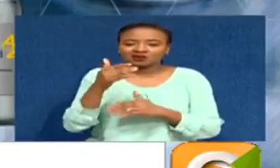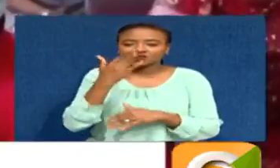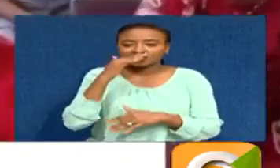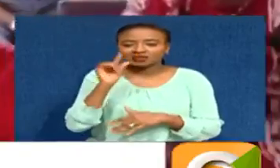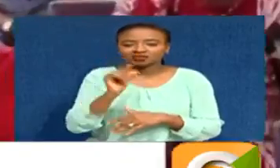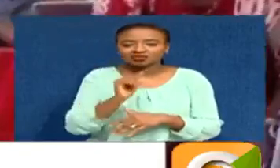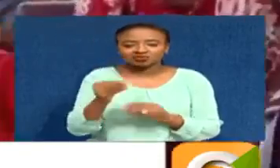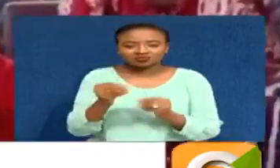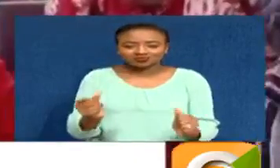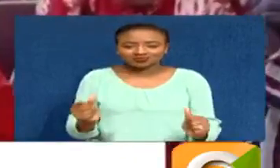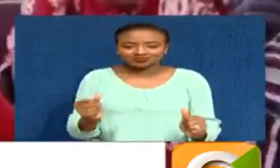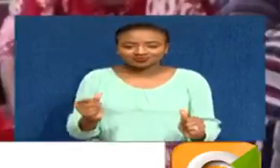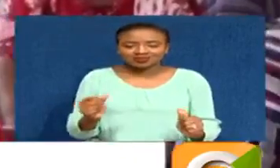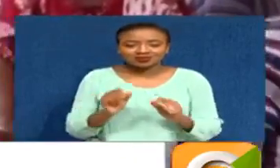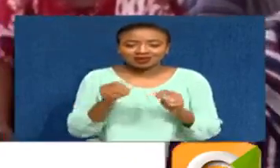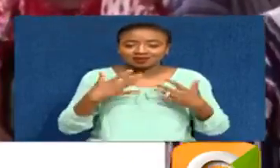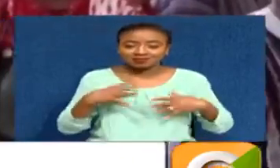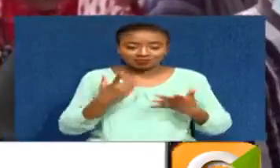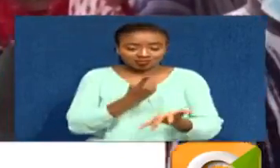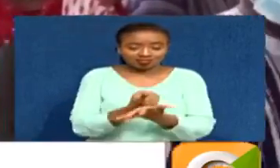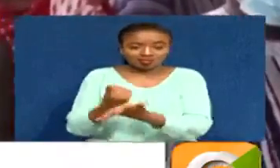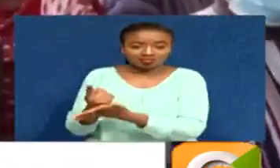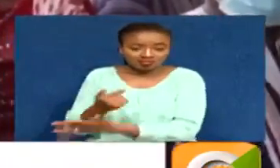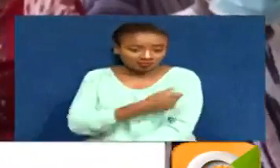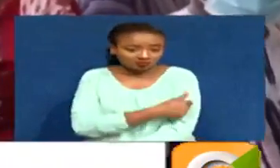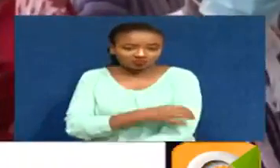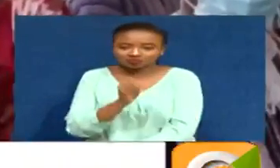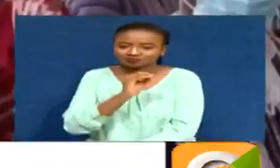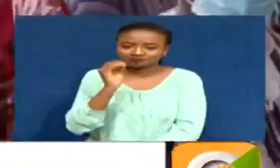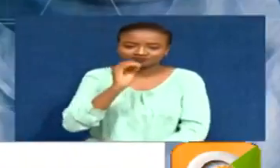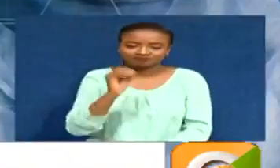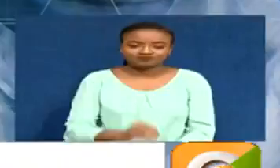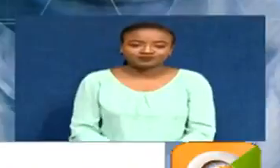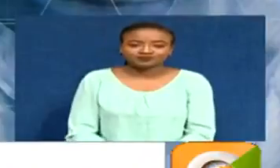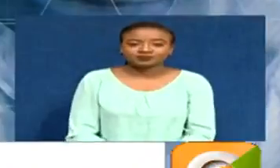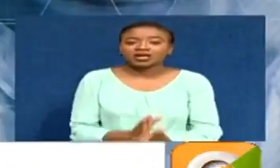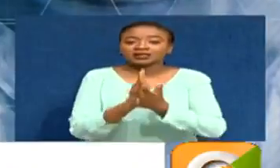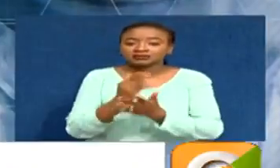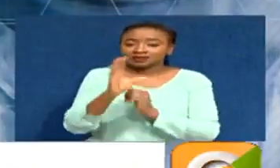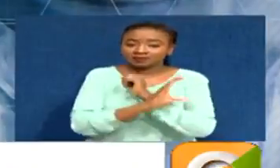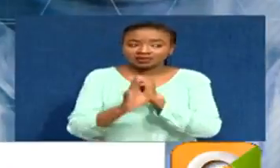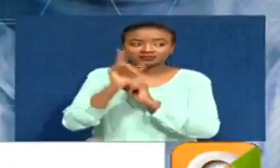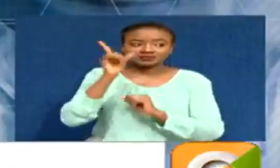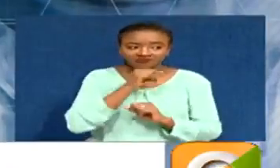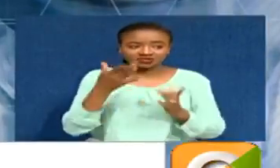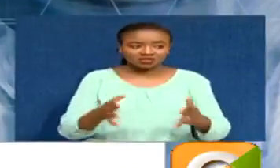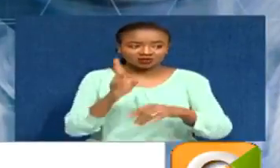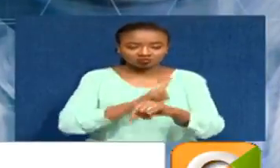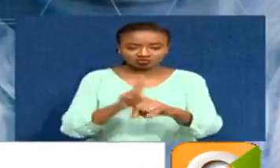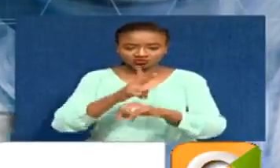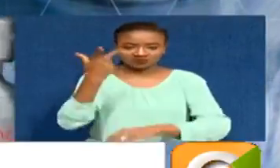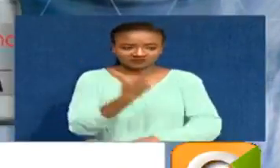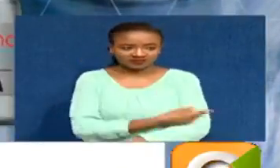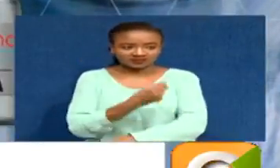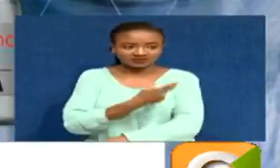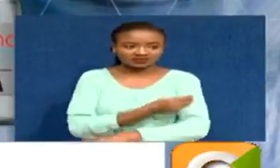few days, and there were no hospitalizations or other safety concerns. Some countries are already using mixed